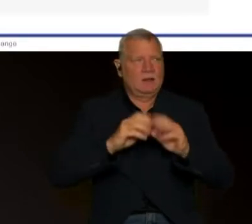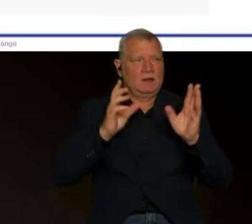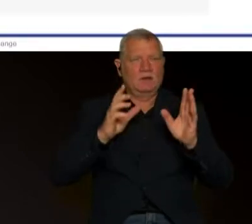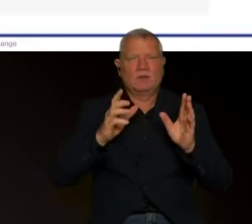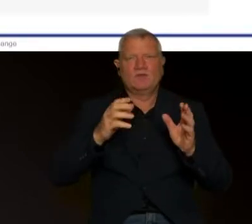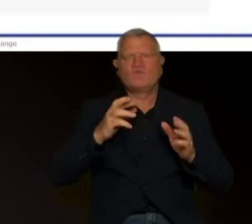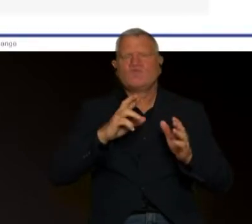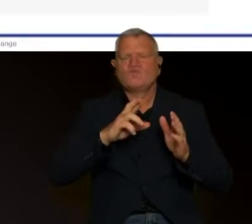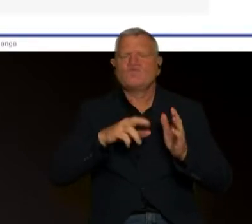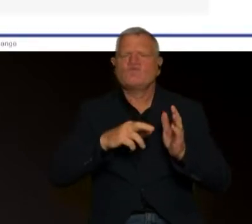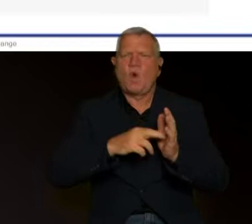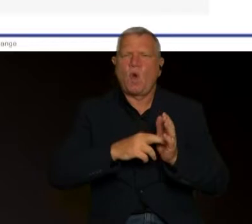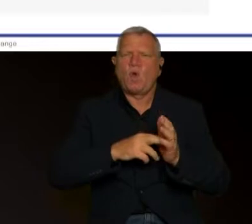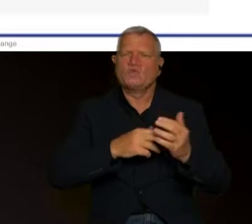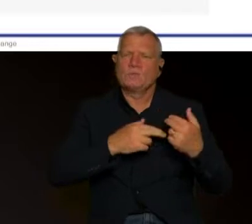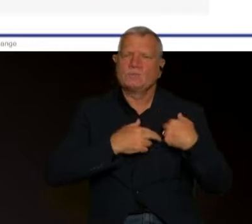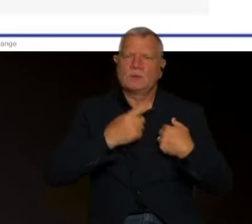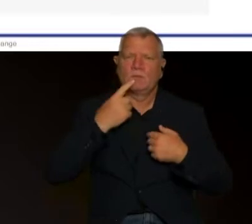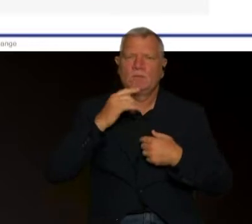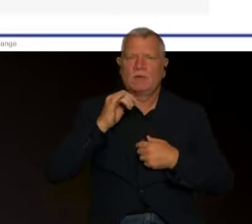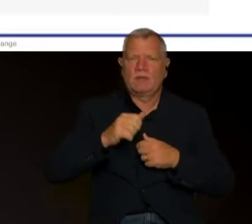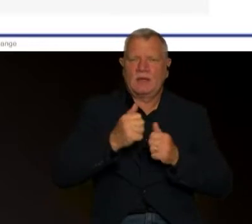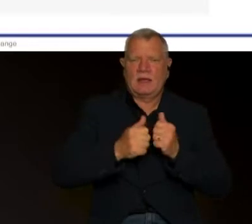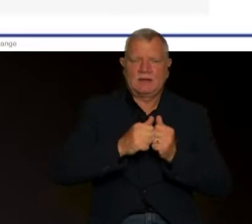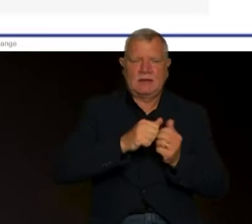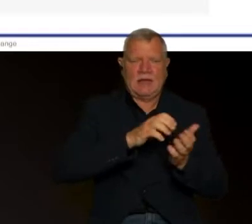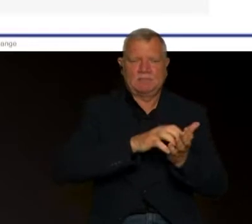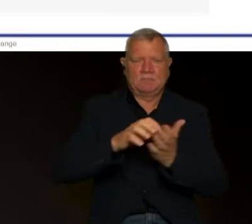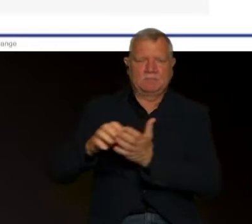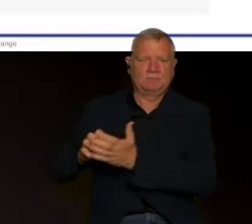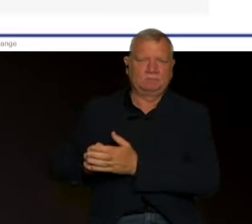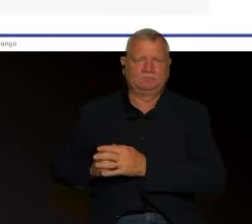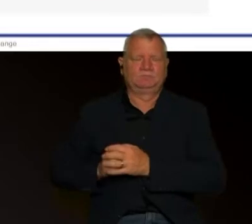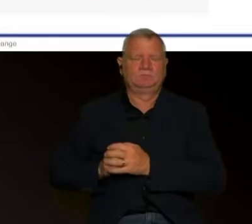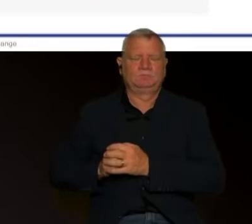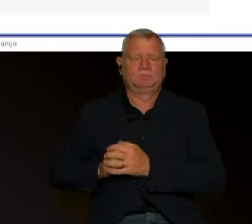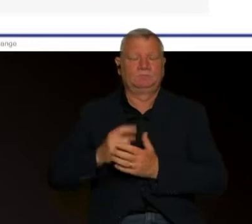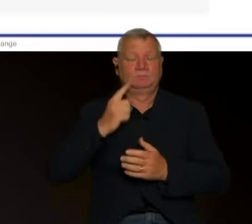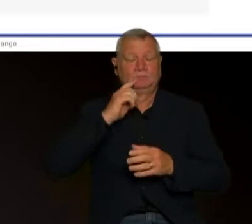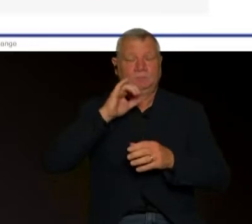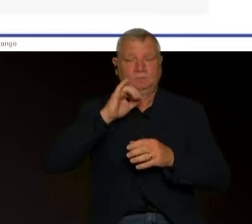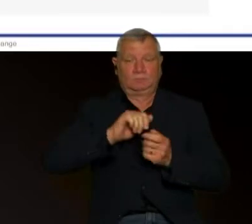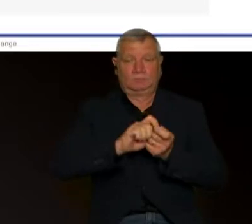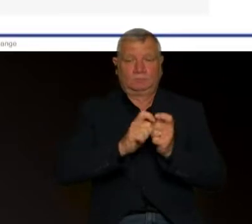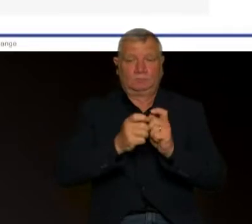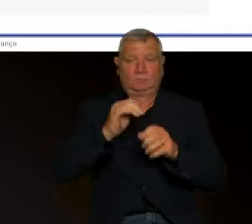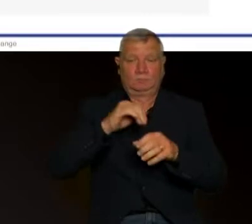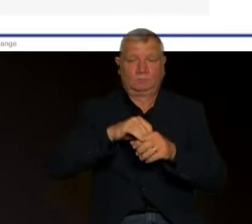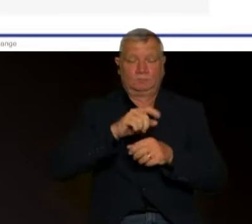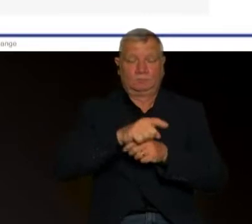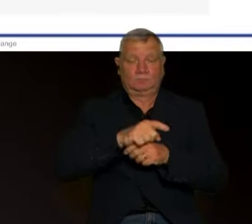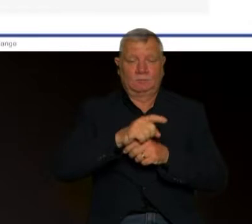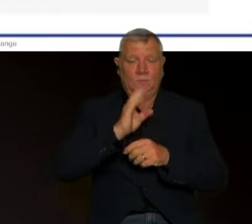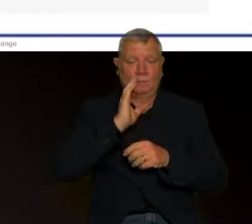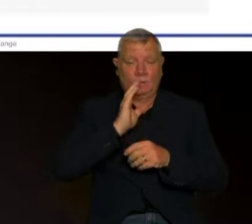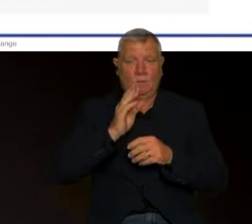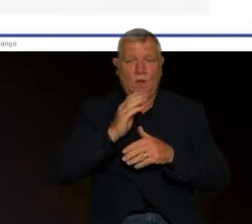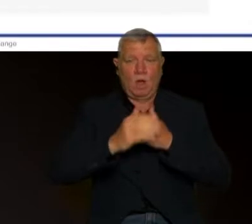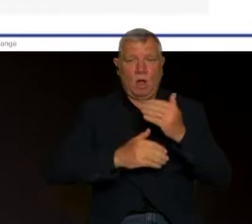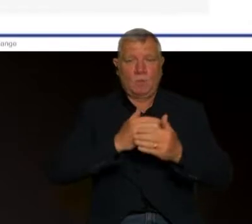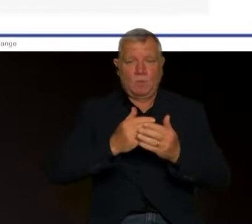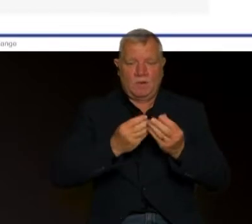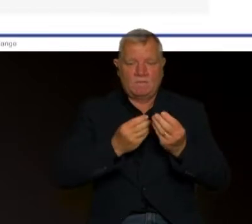assigned roles and responsibilities over each asset type. In turn, the shift in responsibility will enable